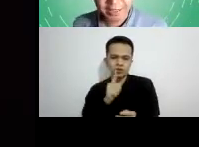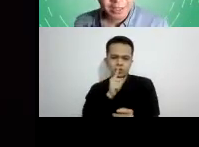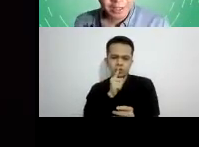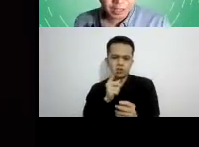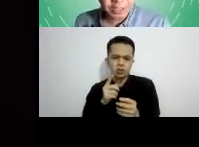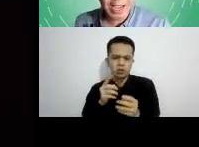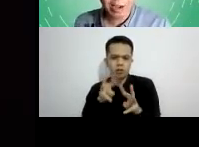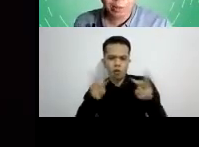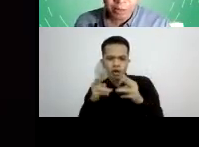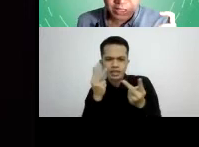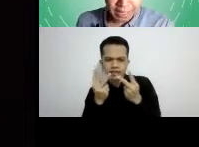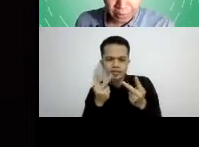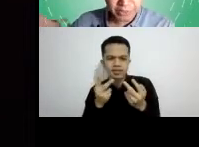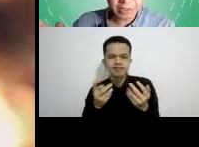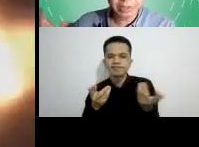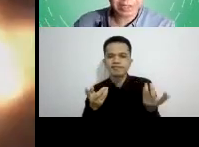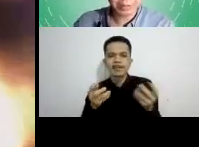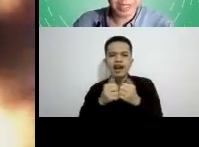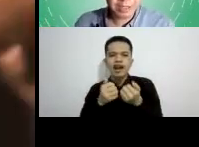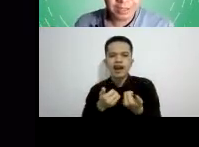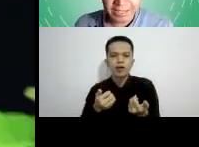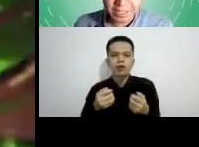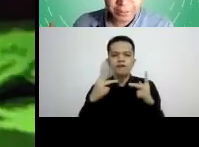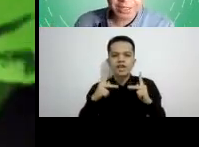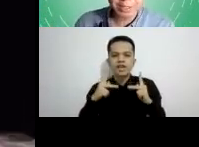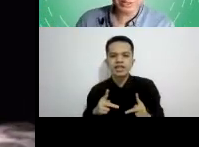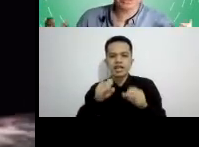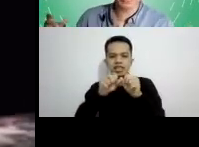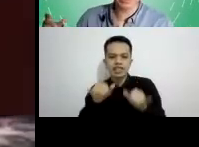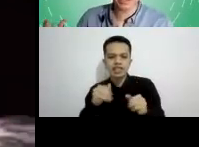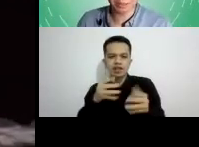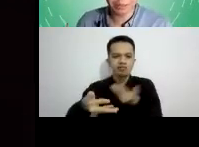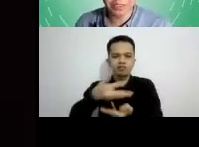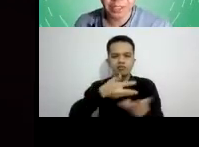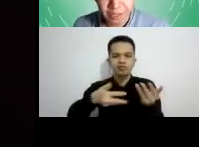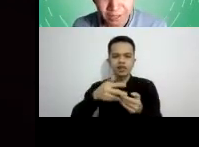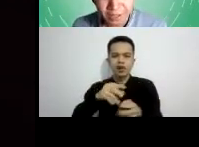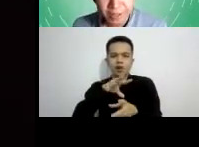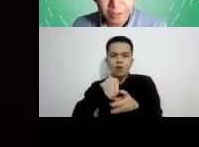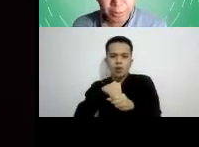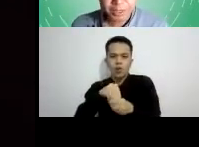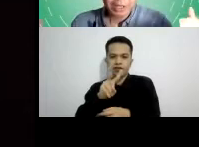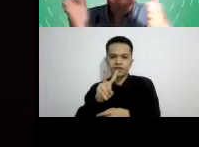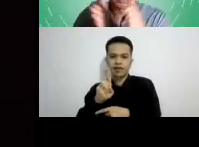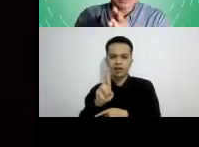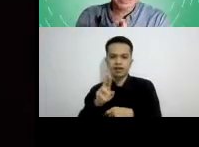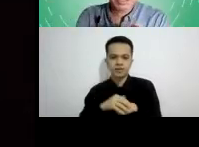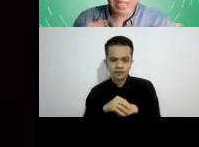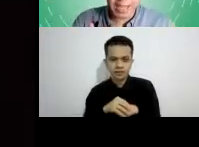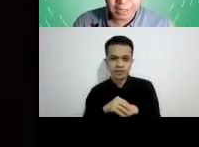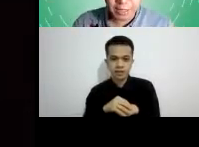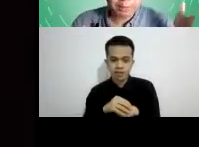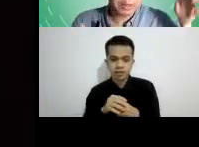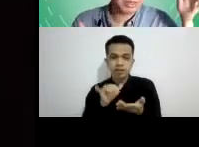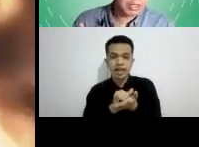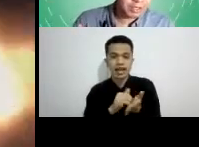at just how cyber physical systems interact, especially when you combine the concept of VR, which blurs the